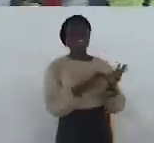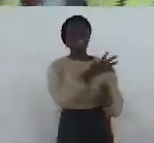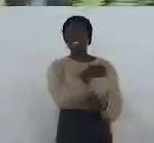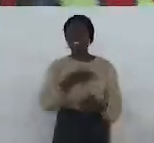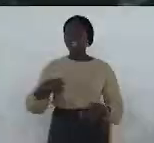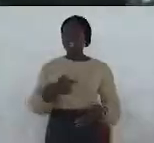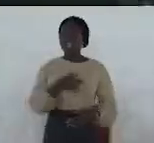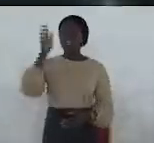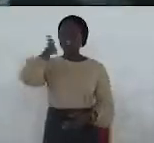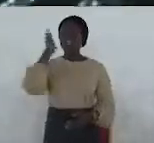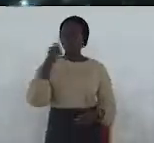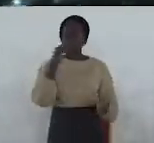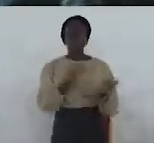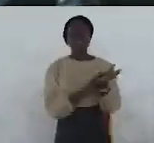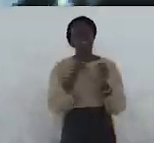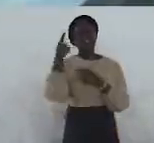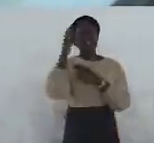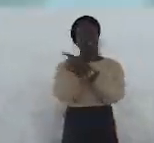we